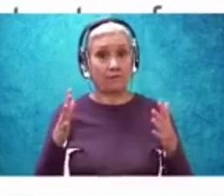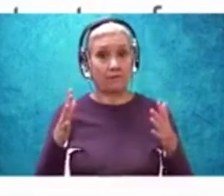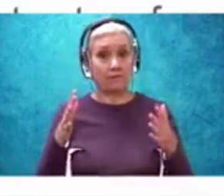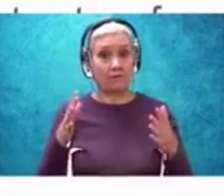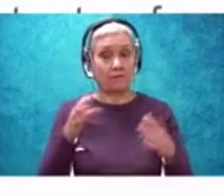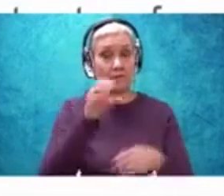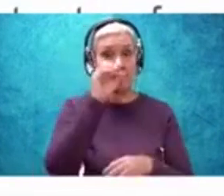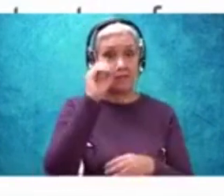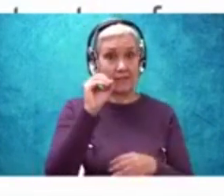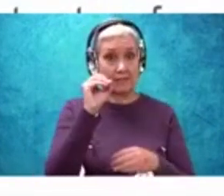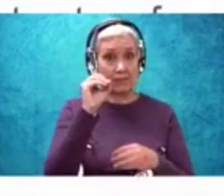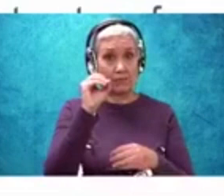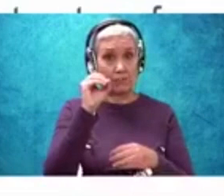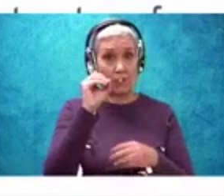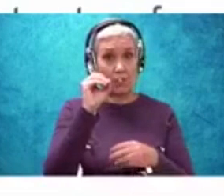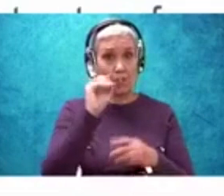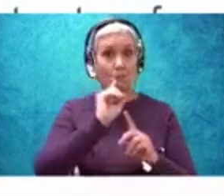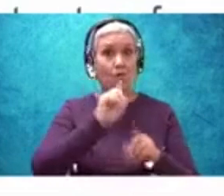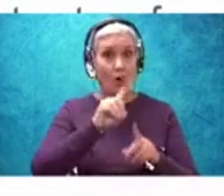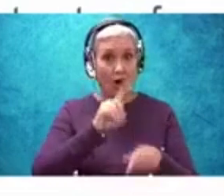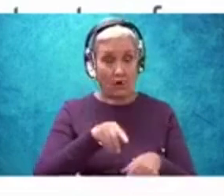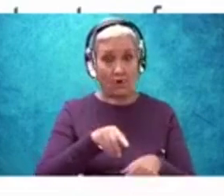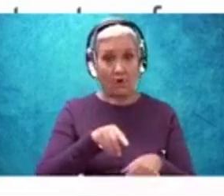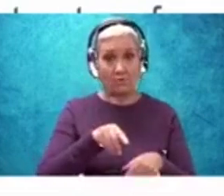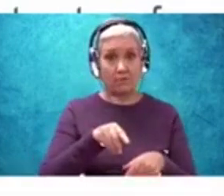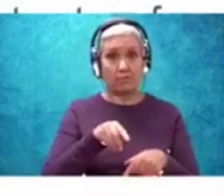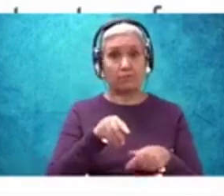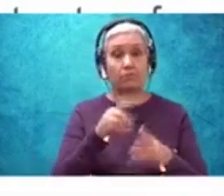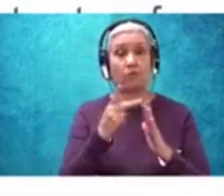So the zero product property, this idea that if I've got